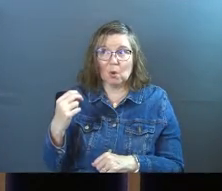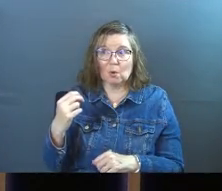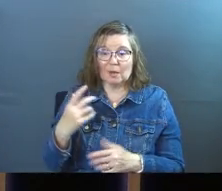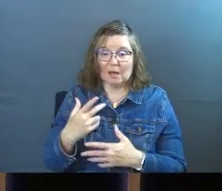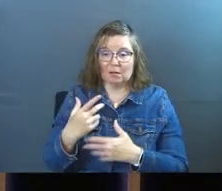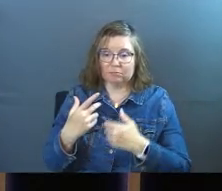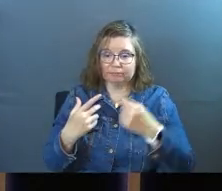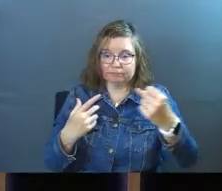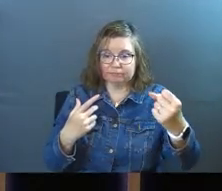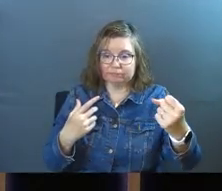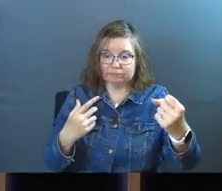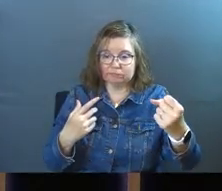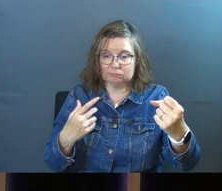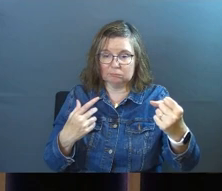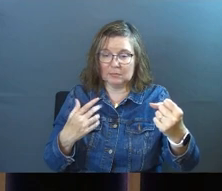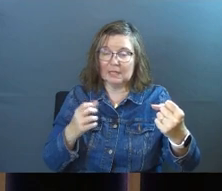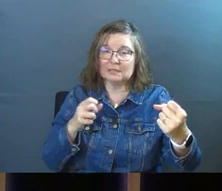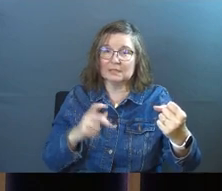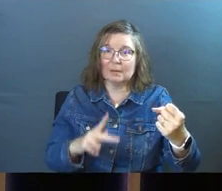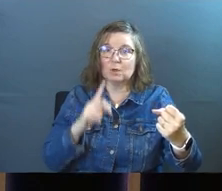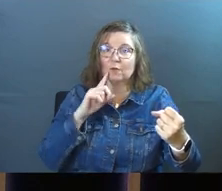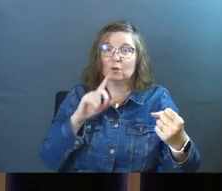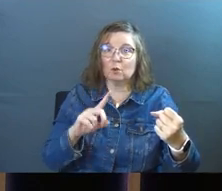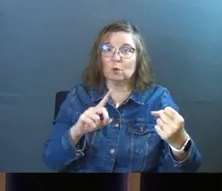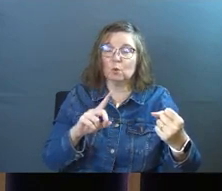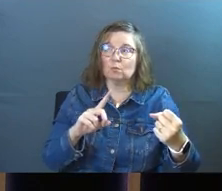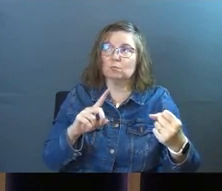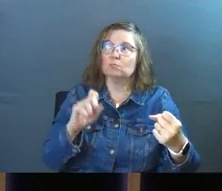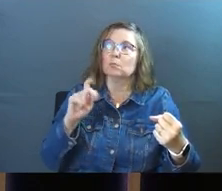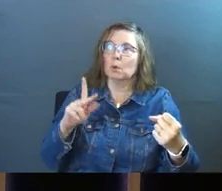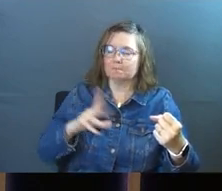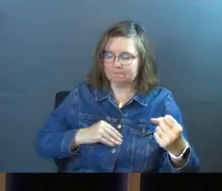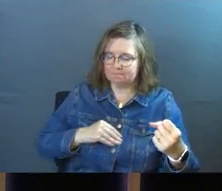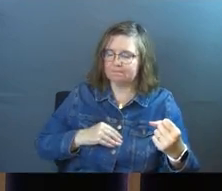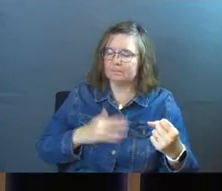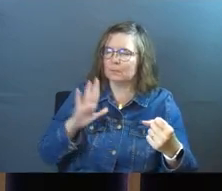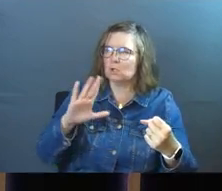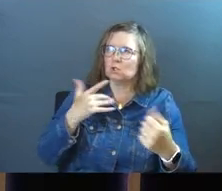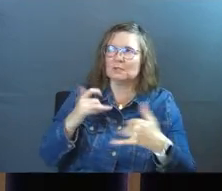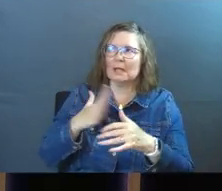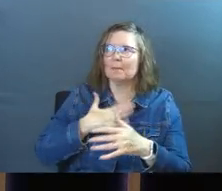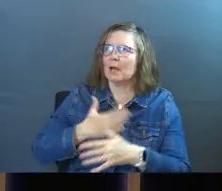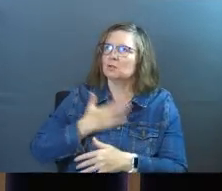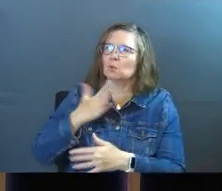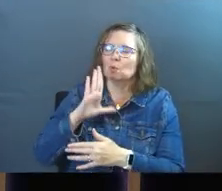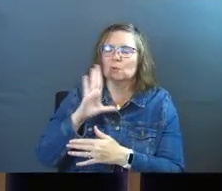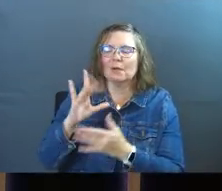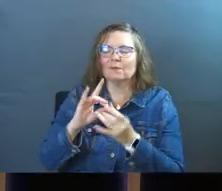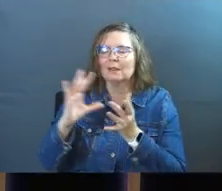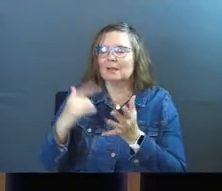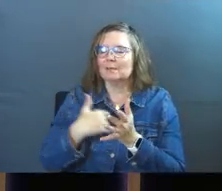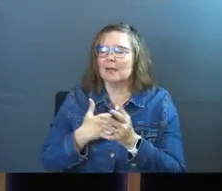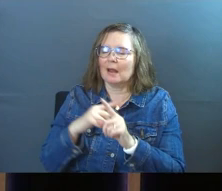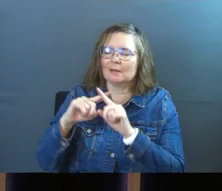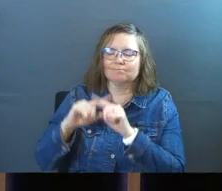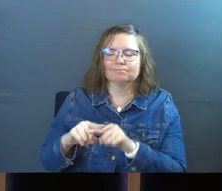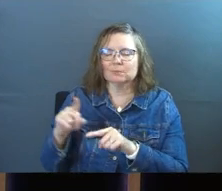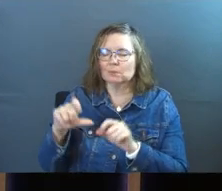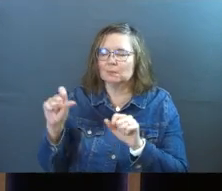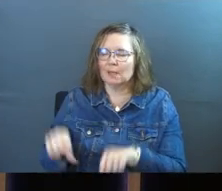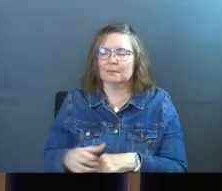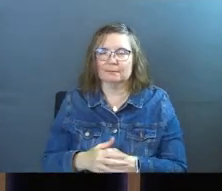you wanted away is an opportunity for you to say, yes, God, but you're my ultimate joy and you will never leave me and I can count on